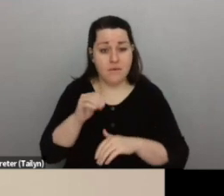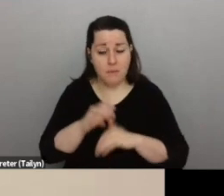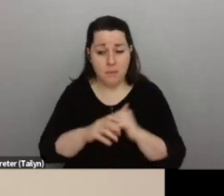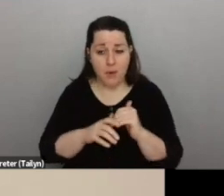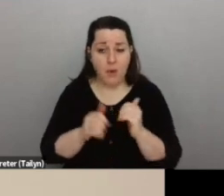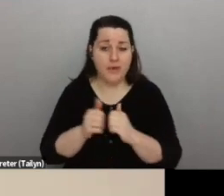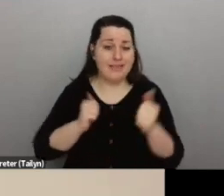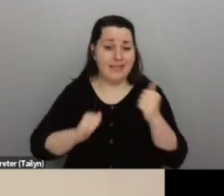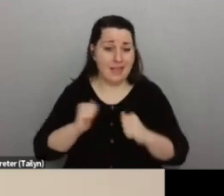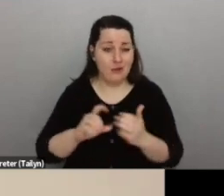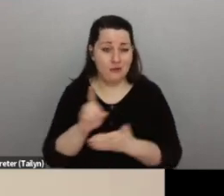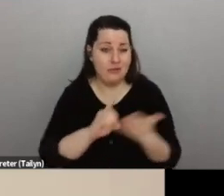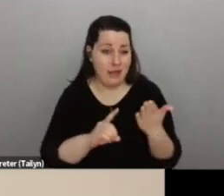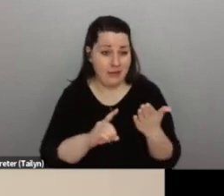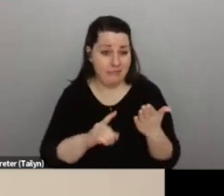theater design?